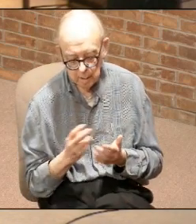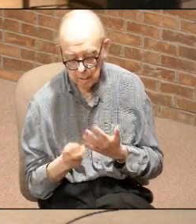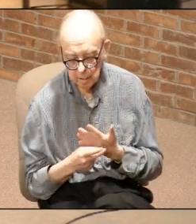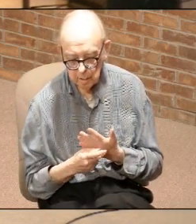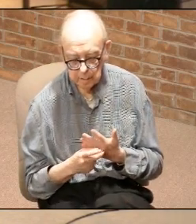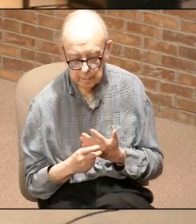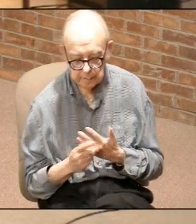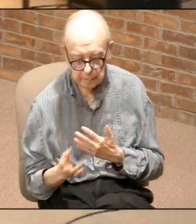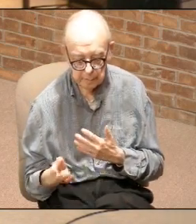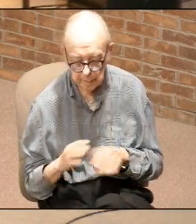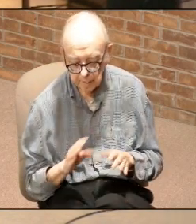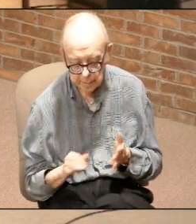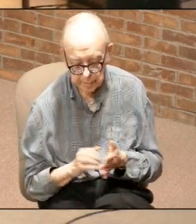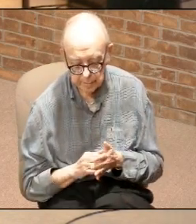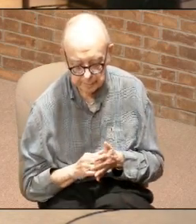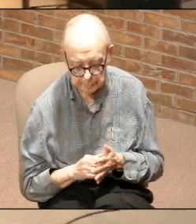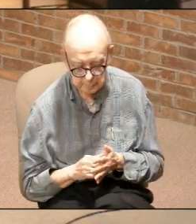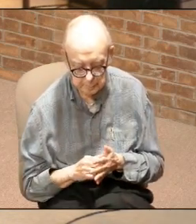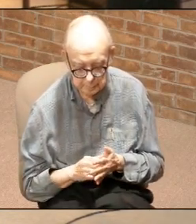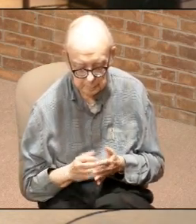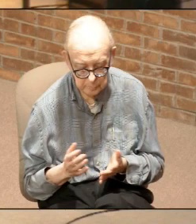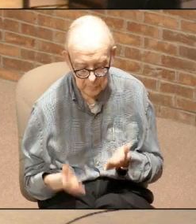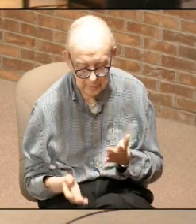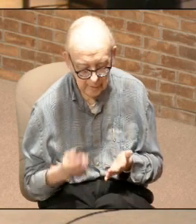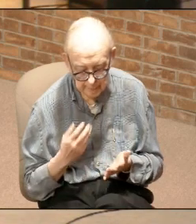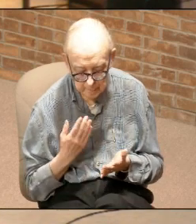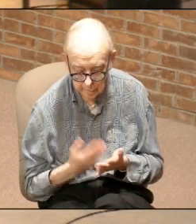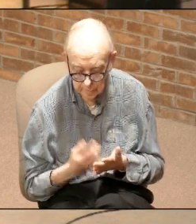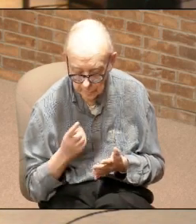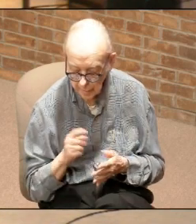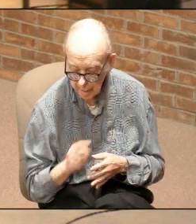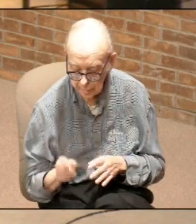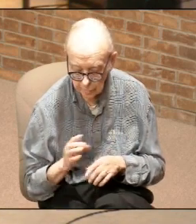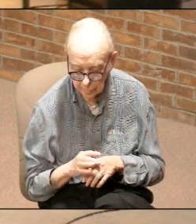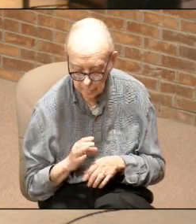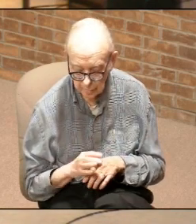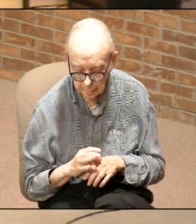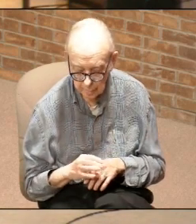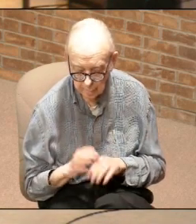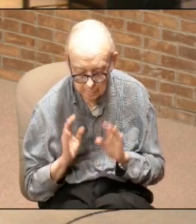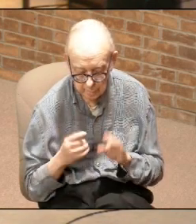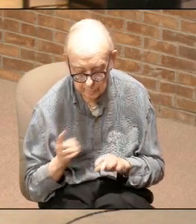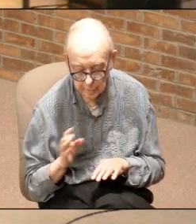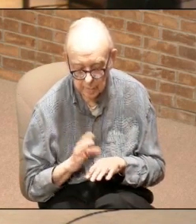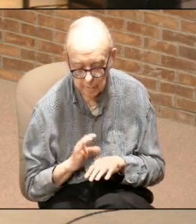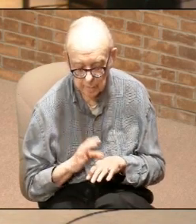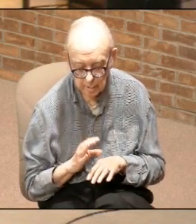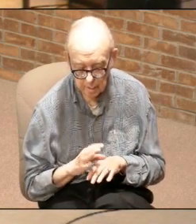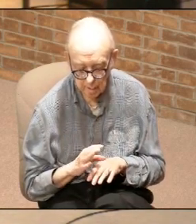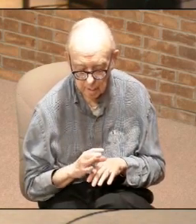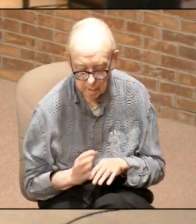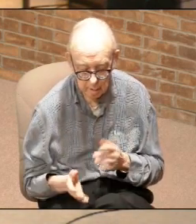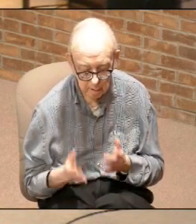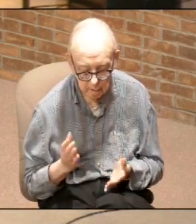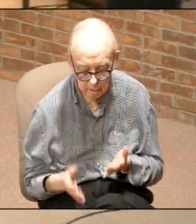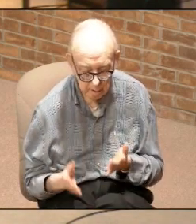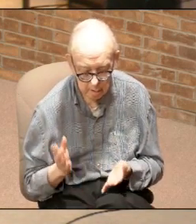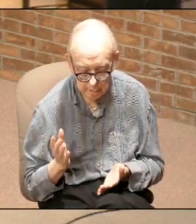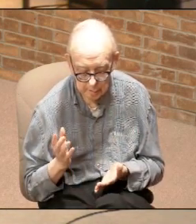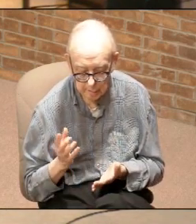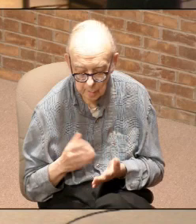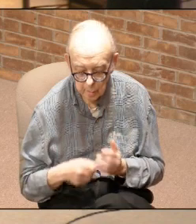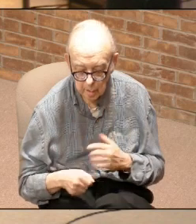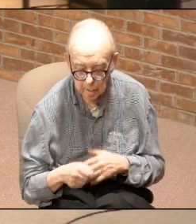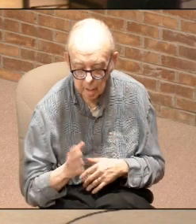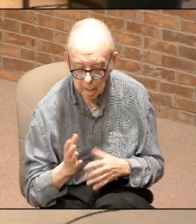and and here's how they're doing it that may be good for them that may be great for them but that may not be what god wants